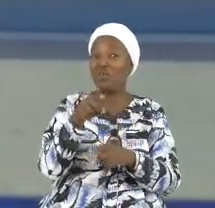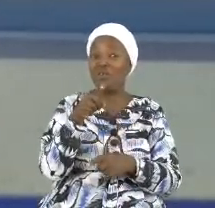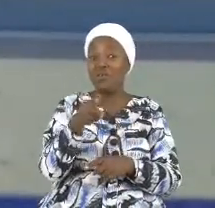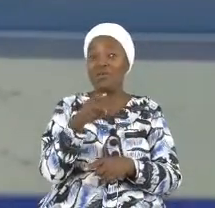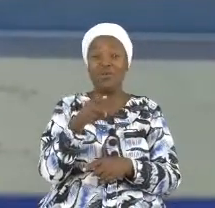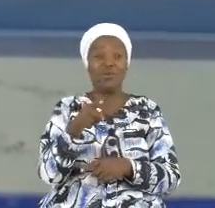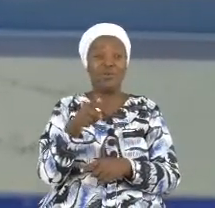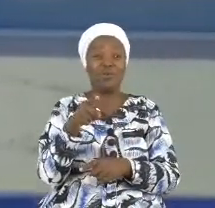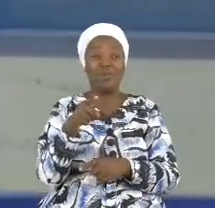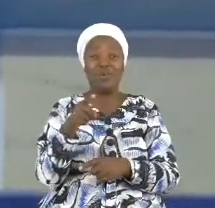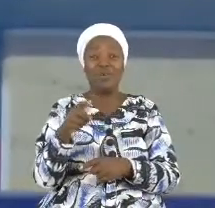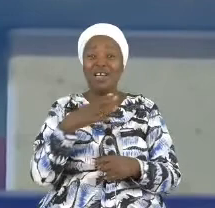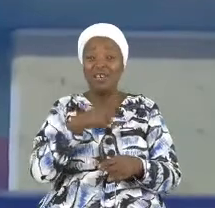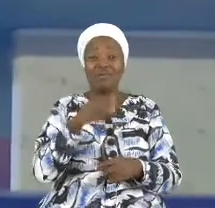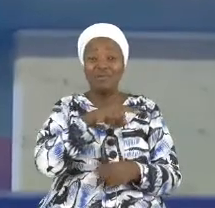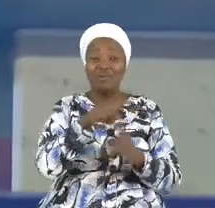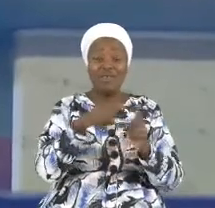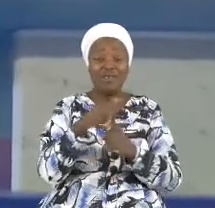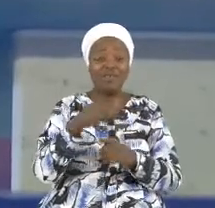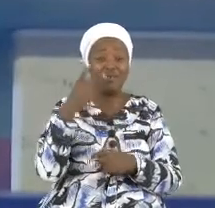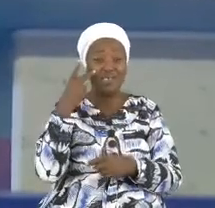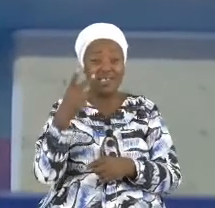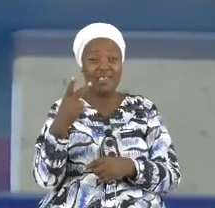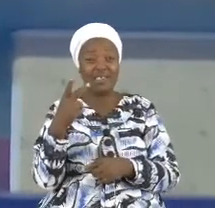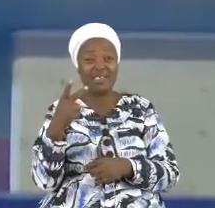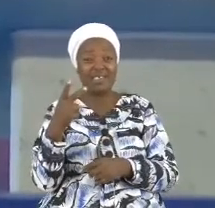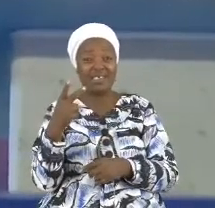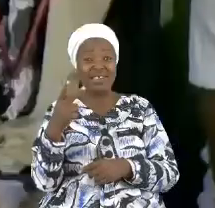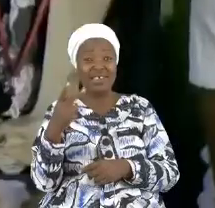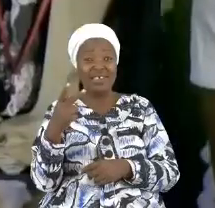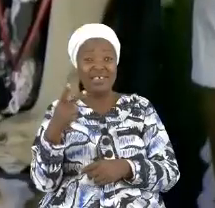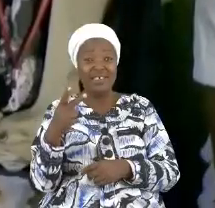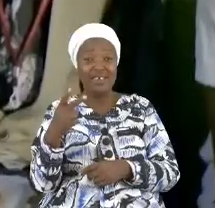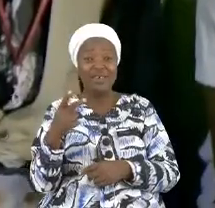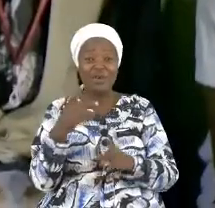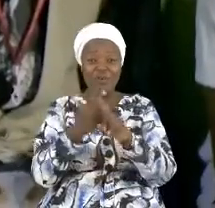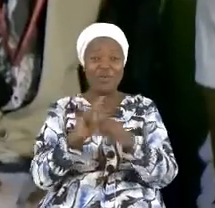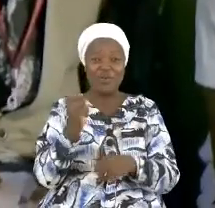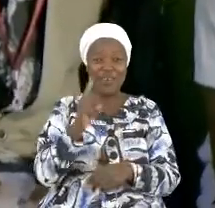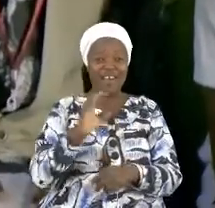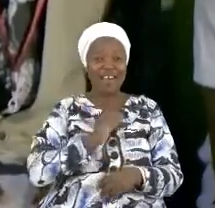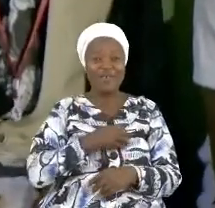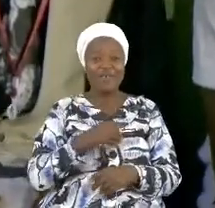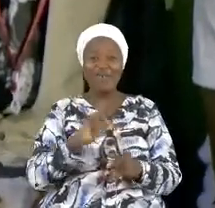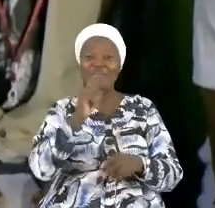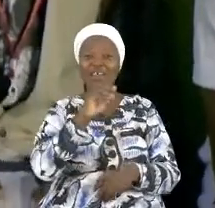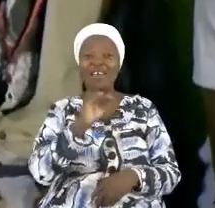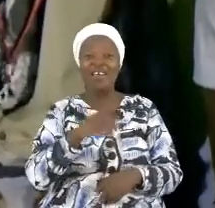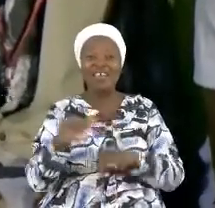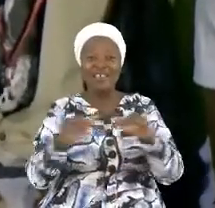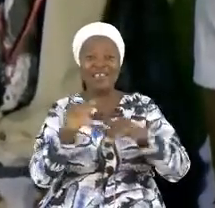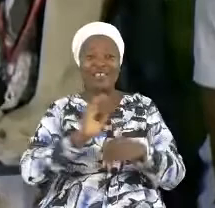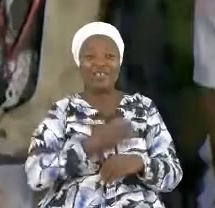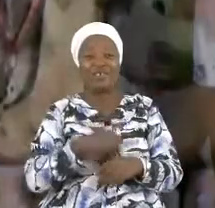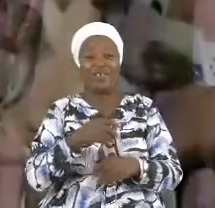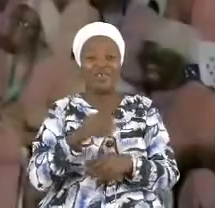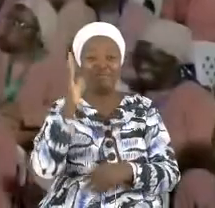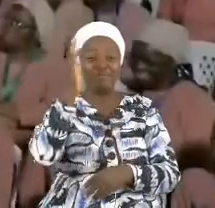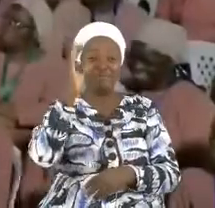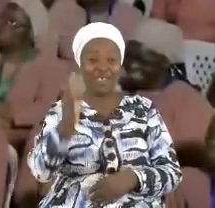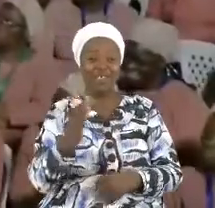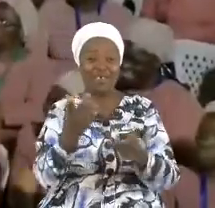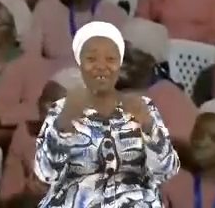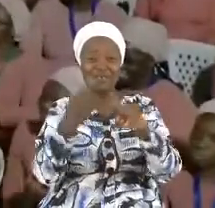he's from where am I? From Bayelsa State.